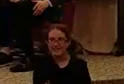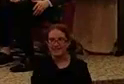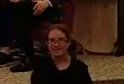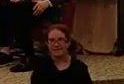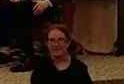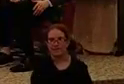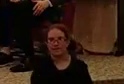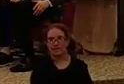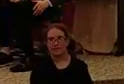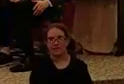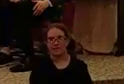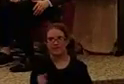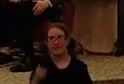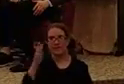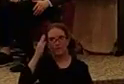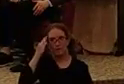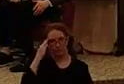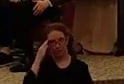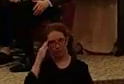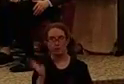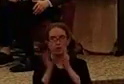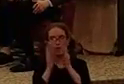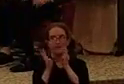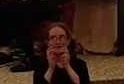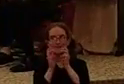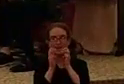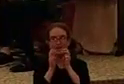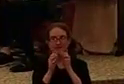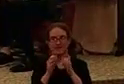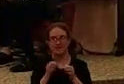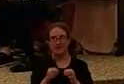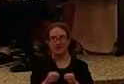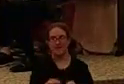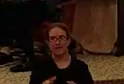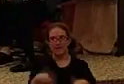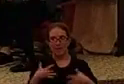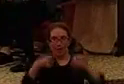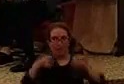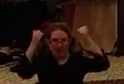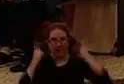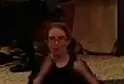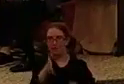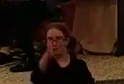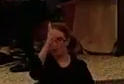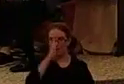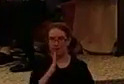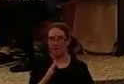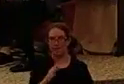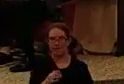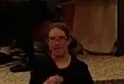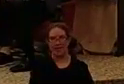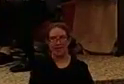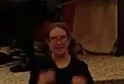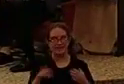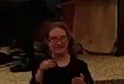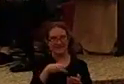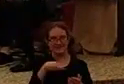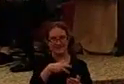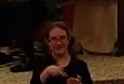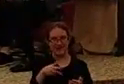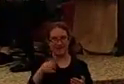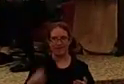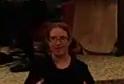And he said, the next thing I know, I'm speaking in tongues. And I can feel the power of God. And he said, I just kind of danced right